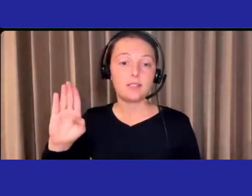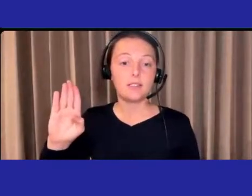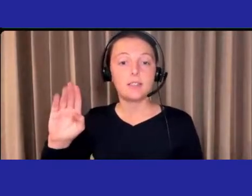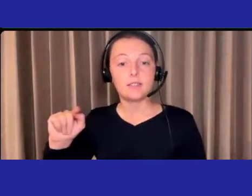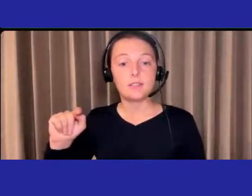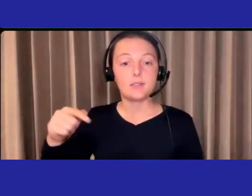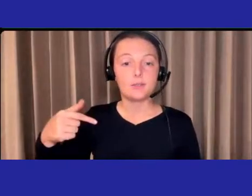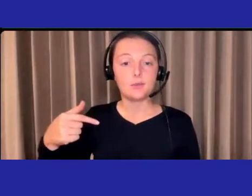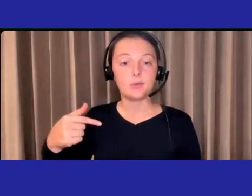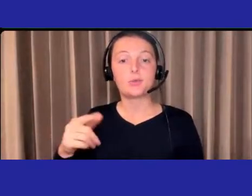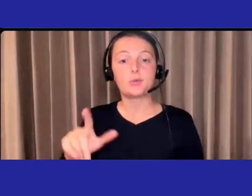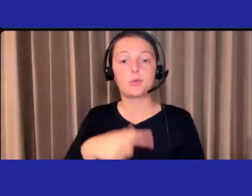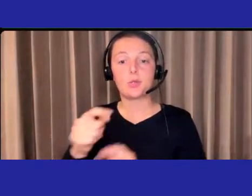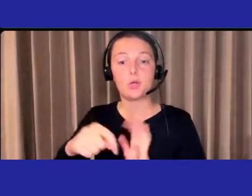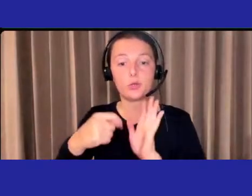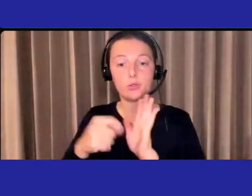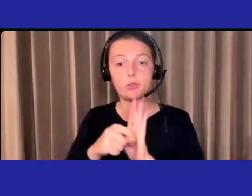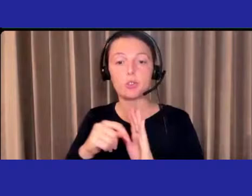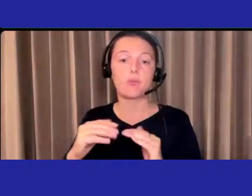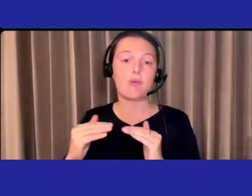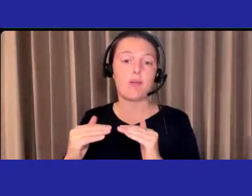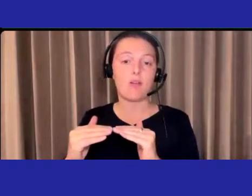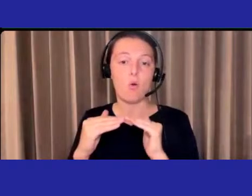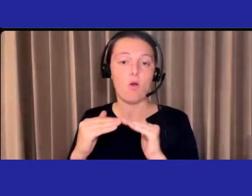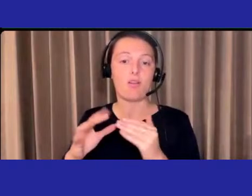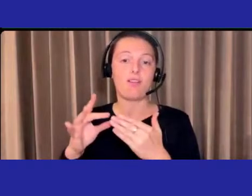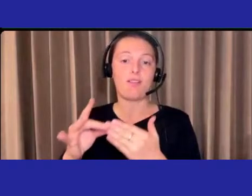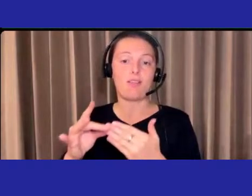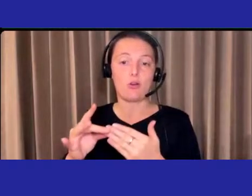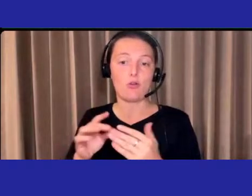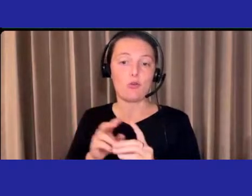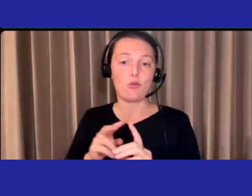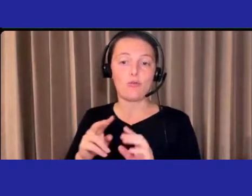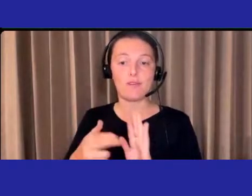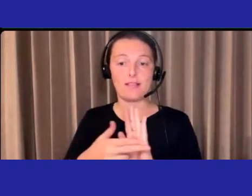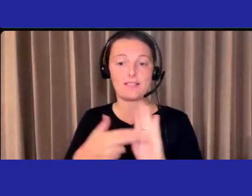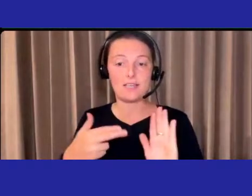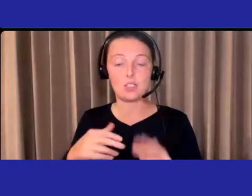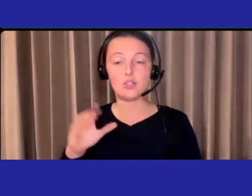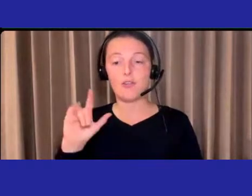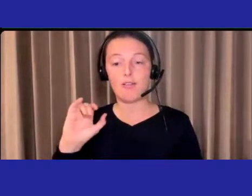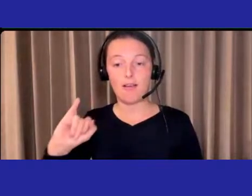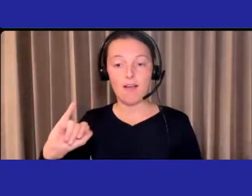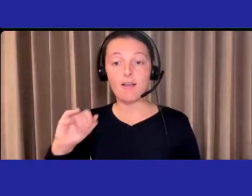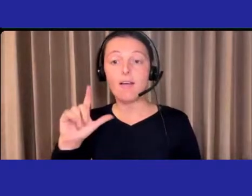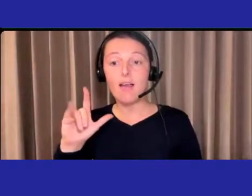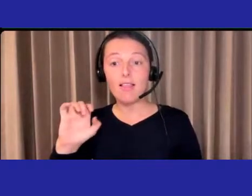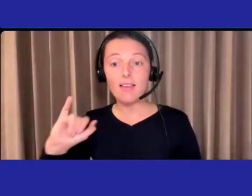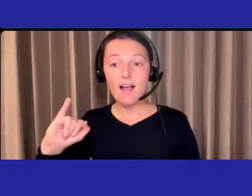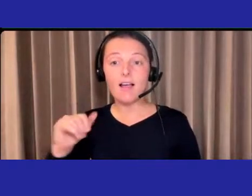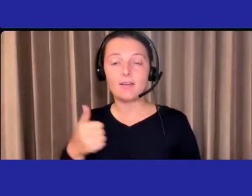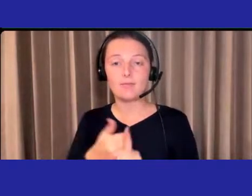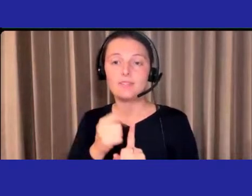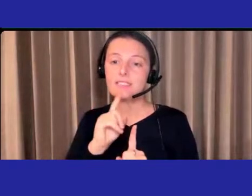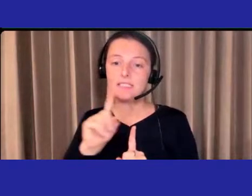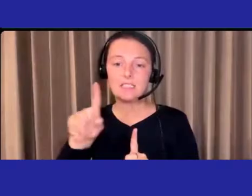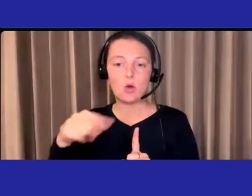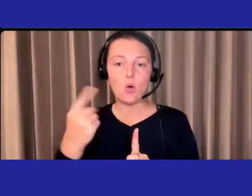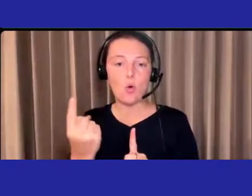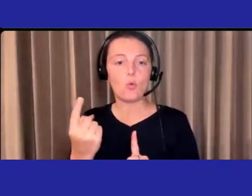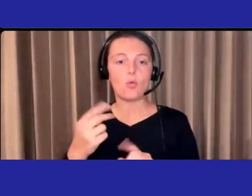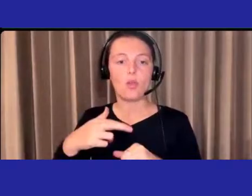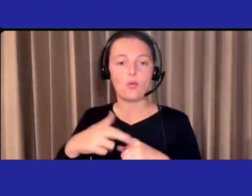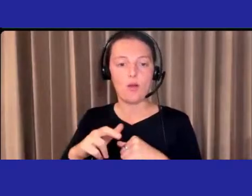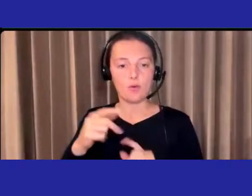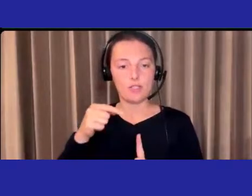reference, the LEI is the only national benchmarking tool focused on LGBTQ plus inclusion in